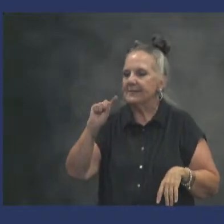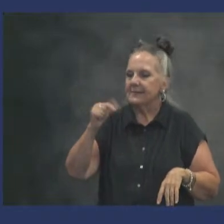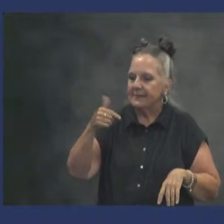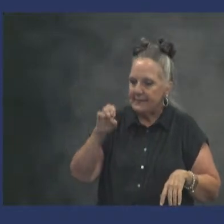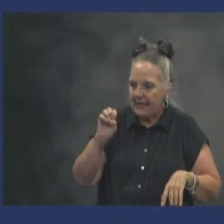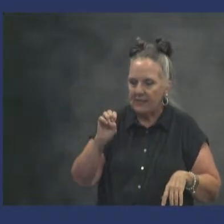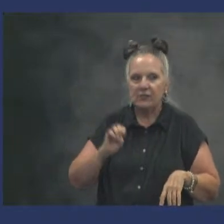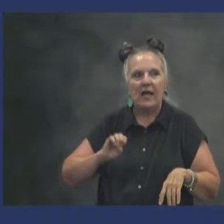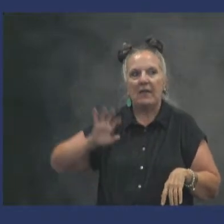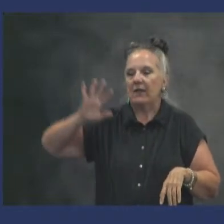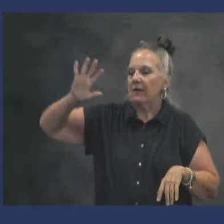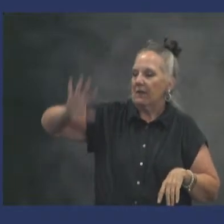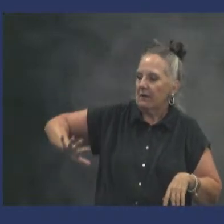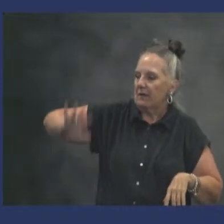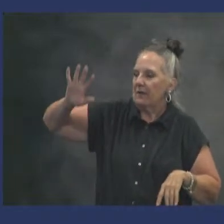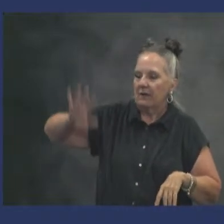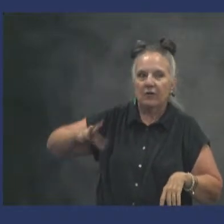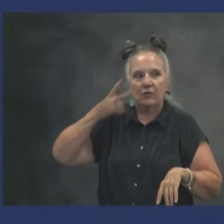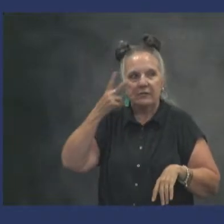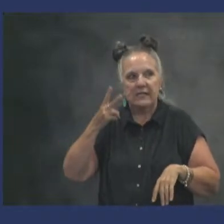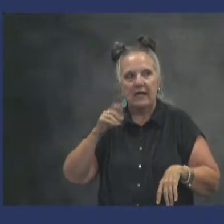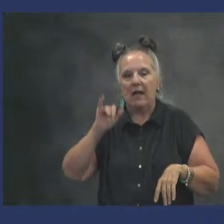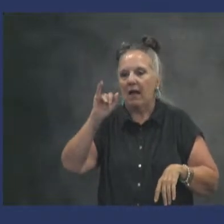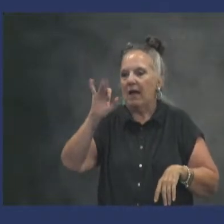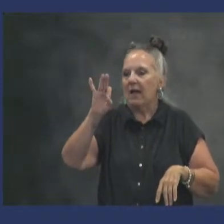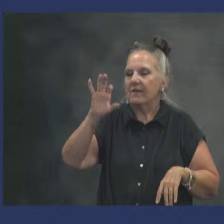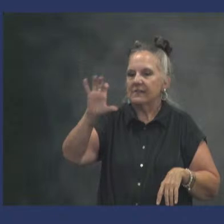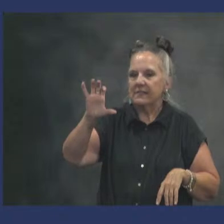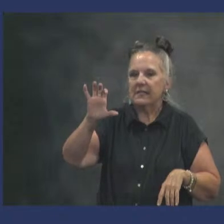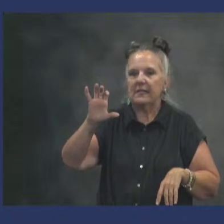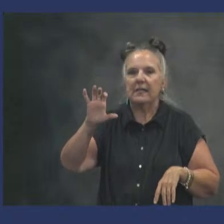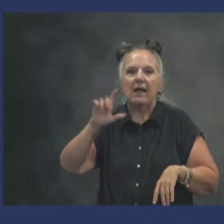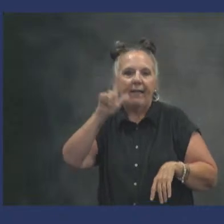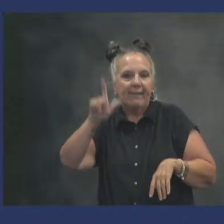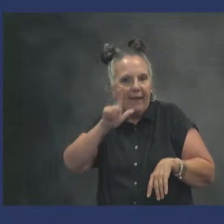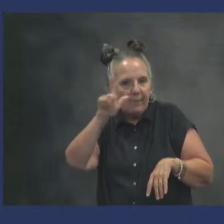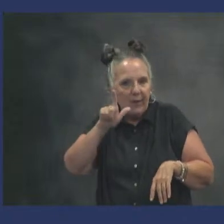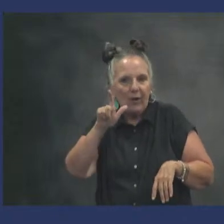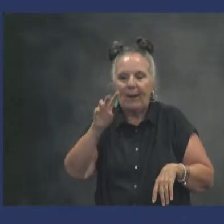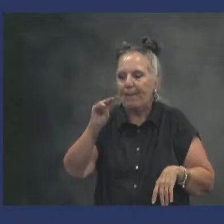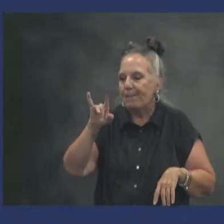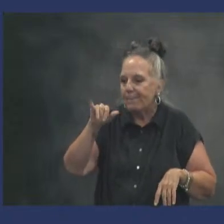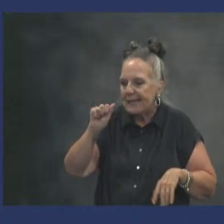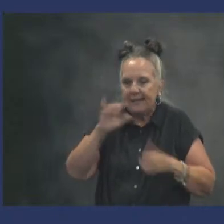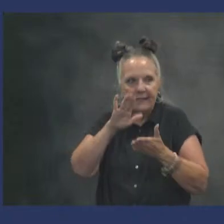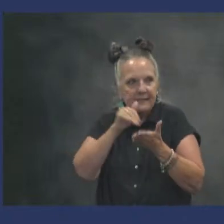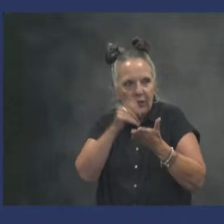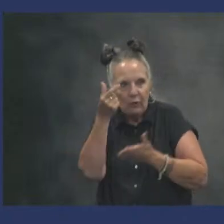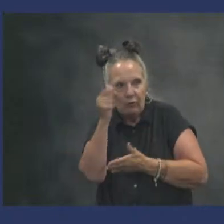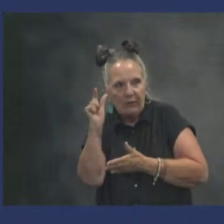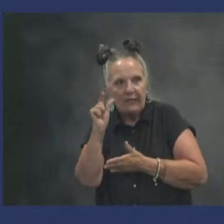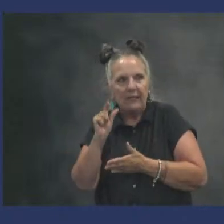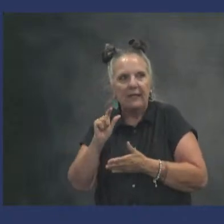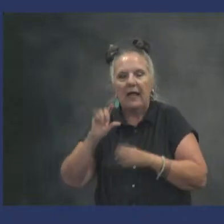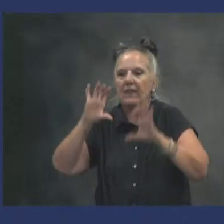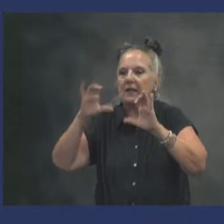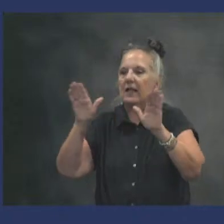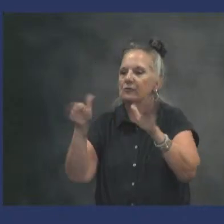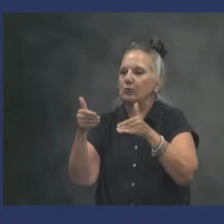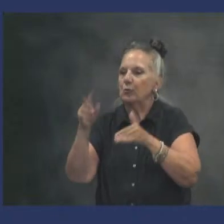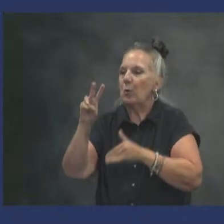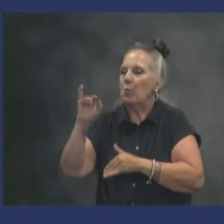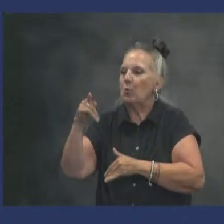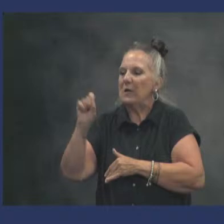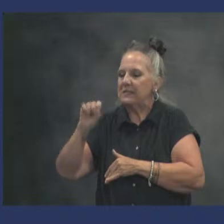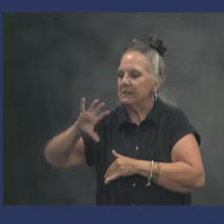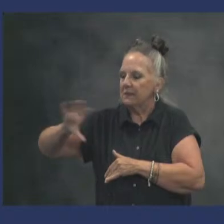then centrally located is the IRC, or the media center, there in green, and then the classroom wings in